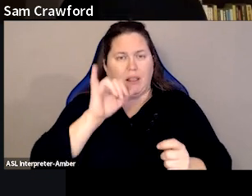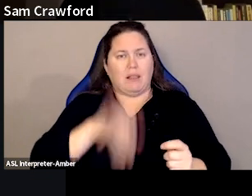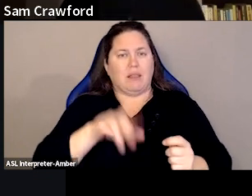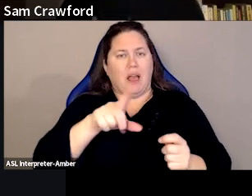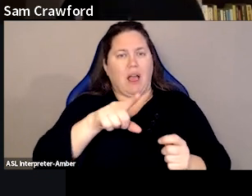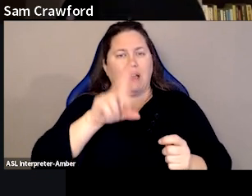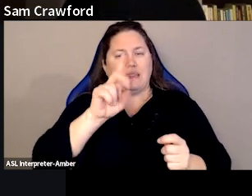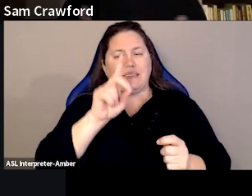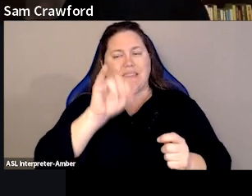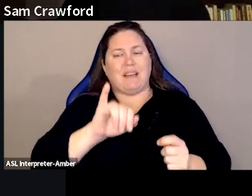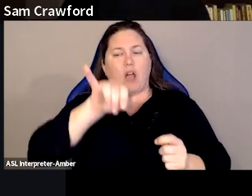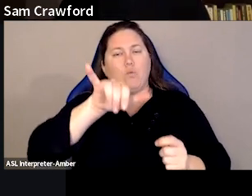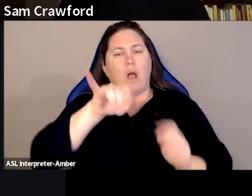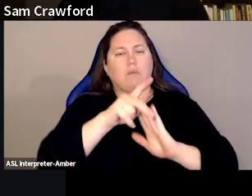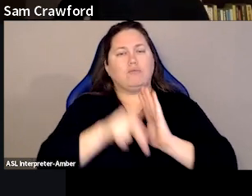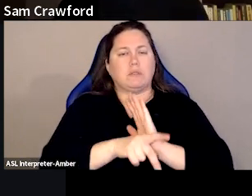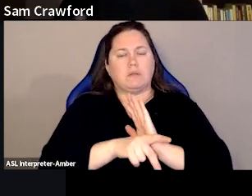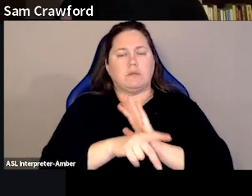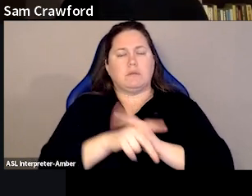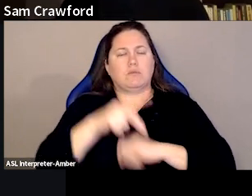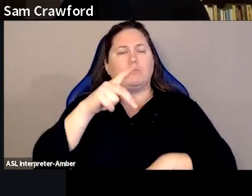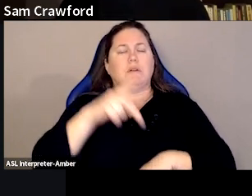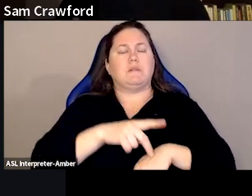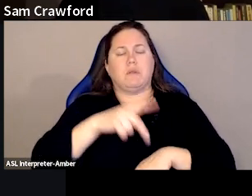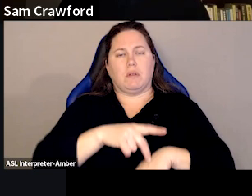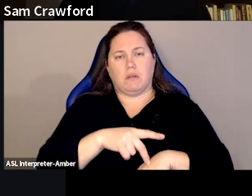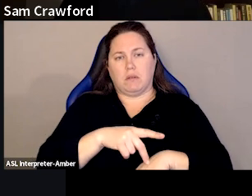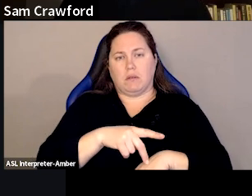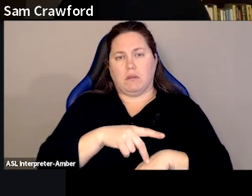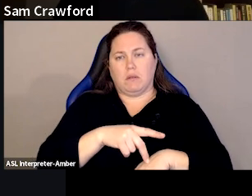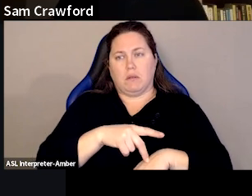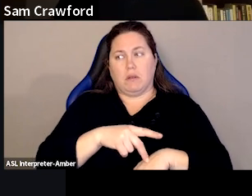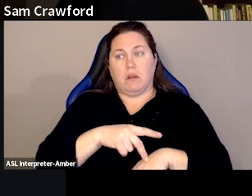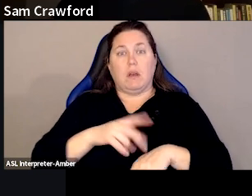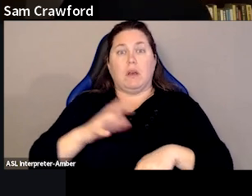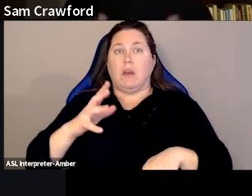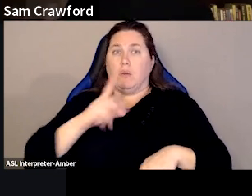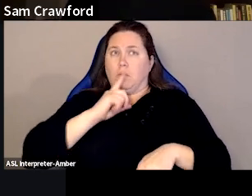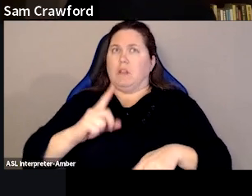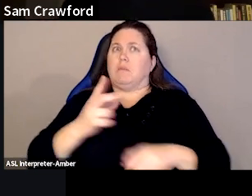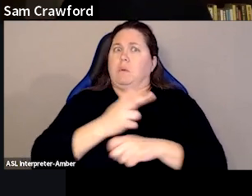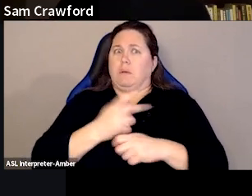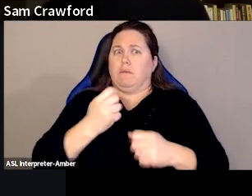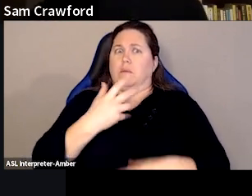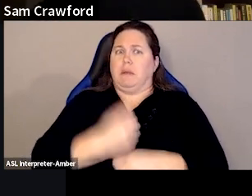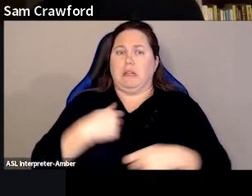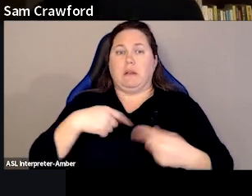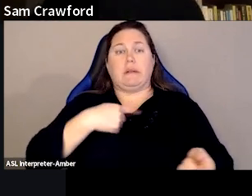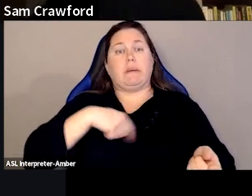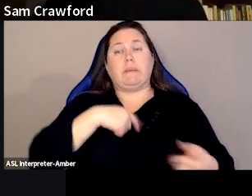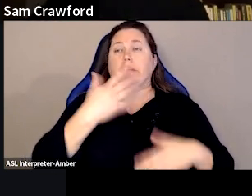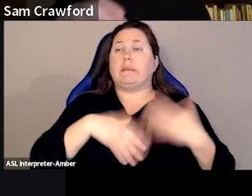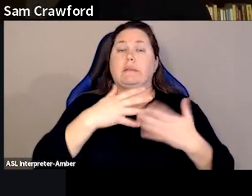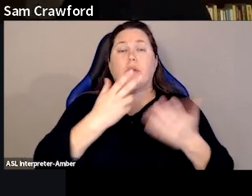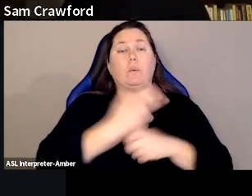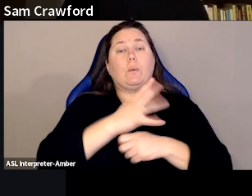principle it's been driving digital development on a macro scale for years, and we didn't even notice. And